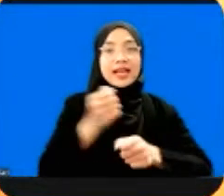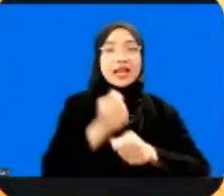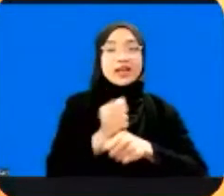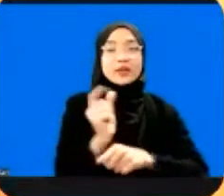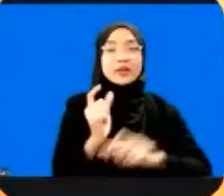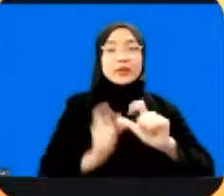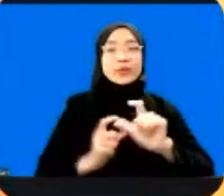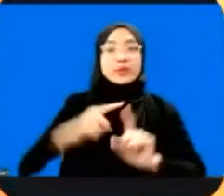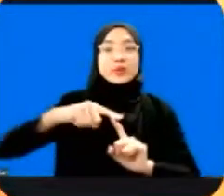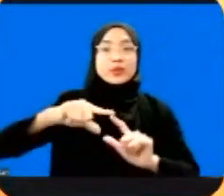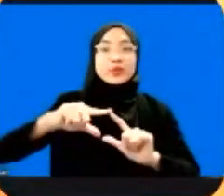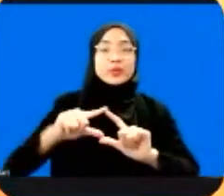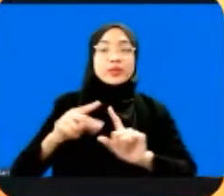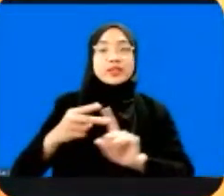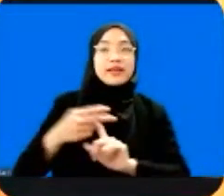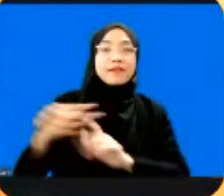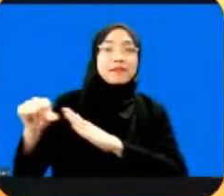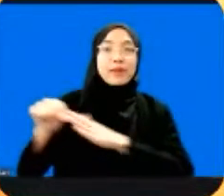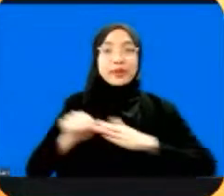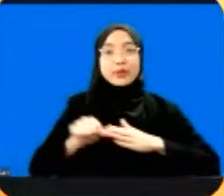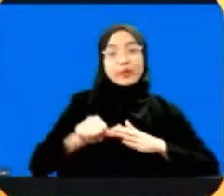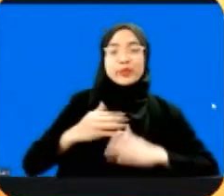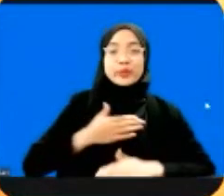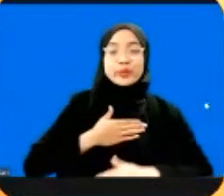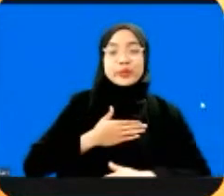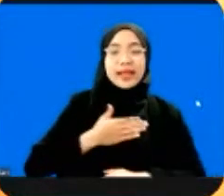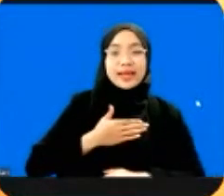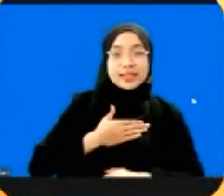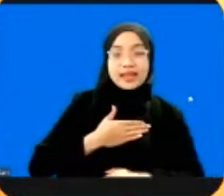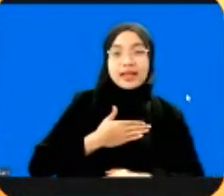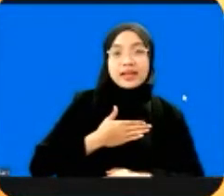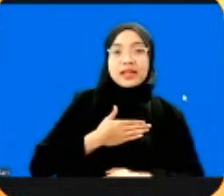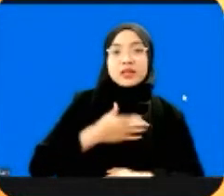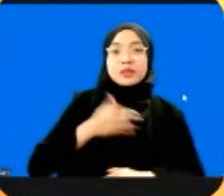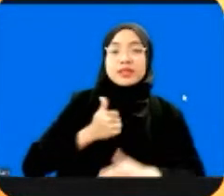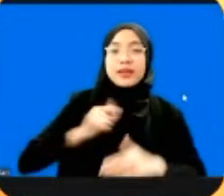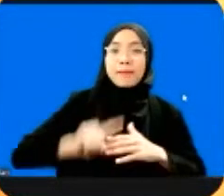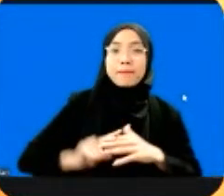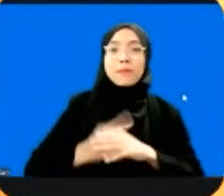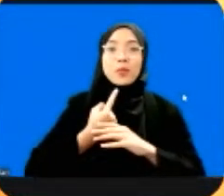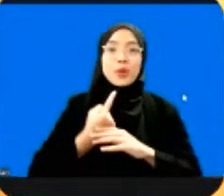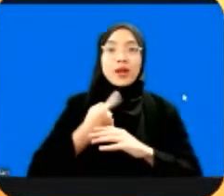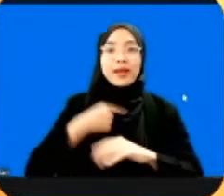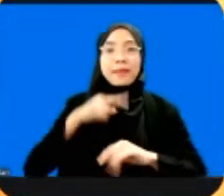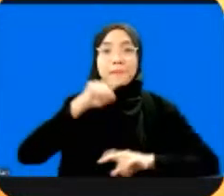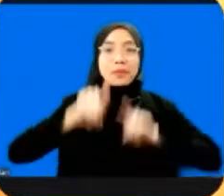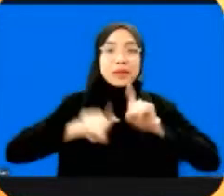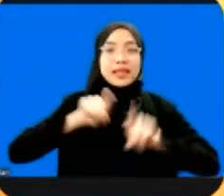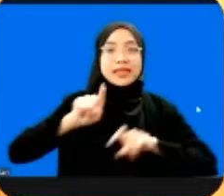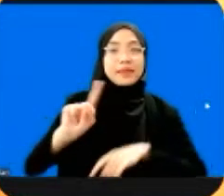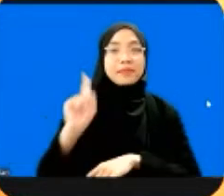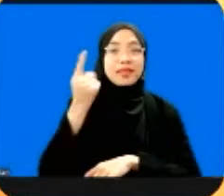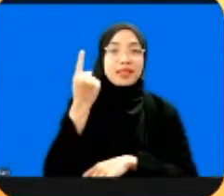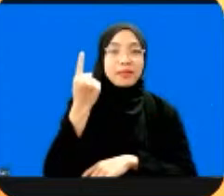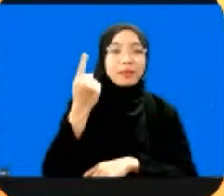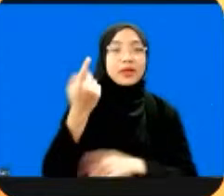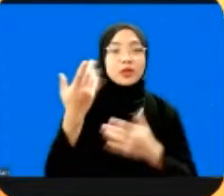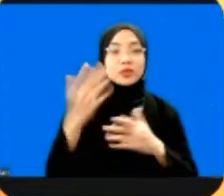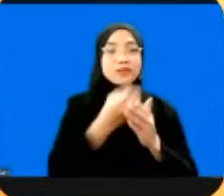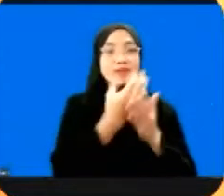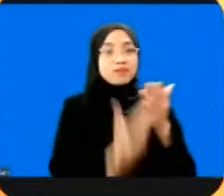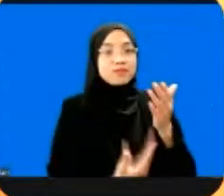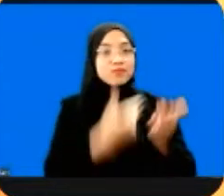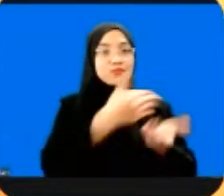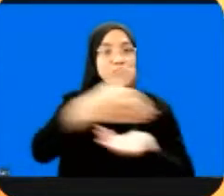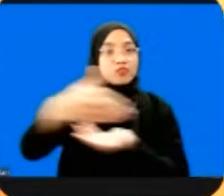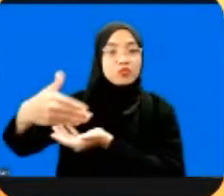Room to help me with starting off with the first question that we want to pose to our panelists